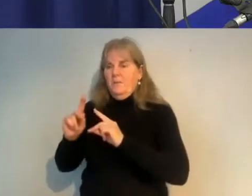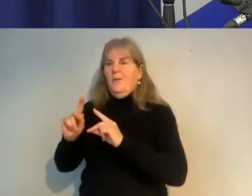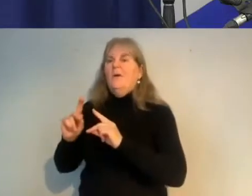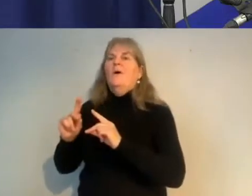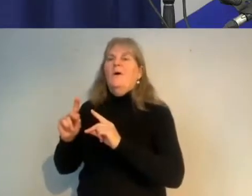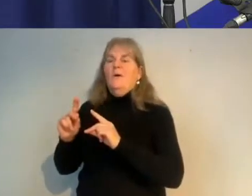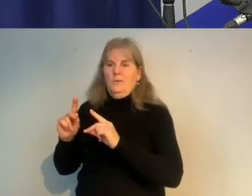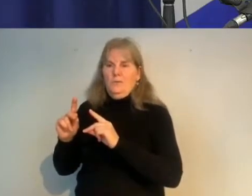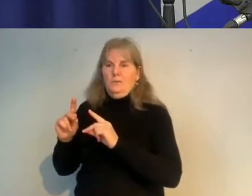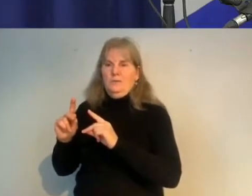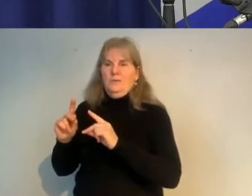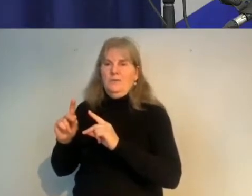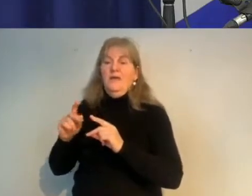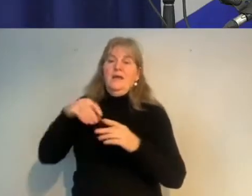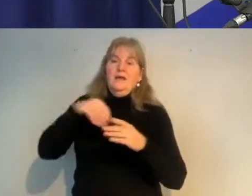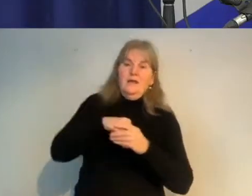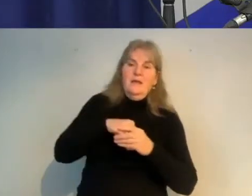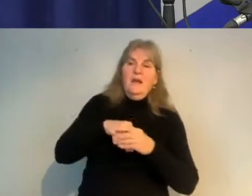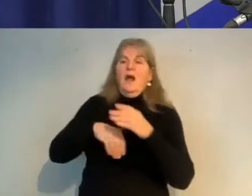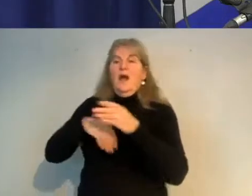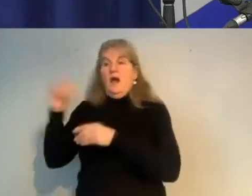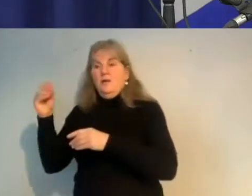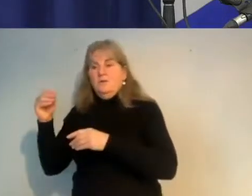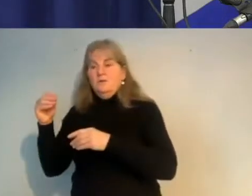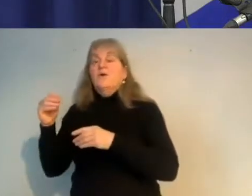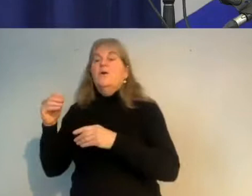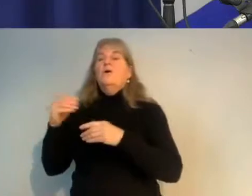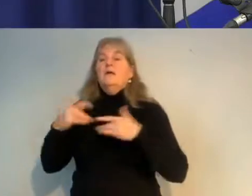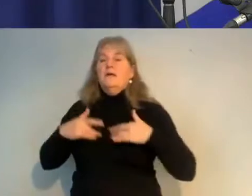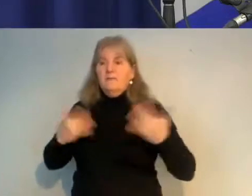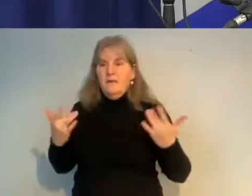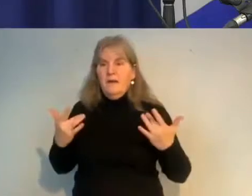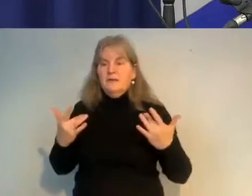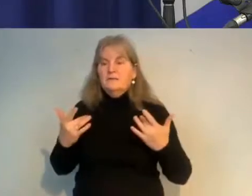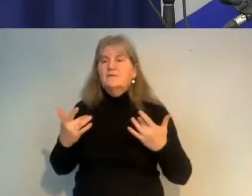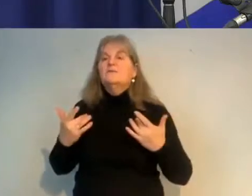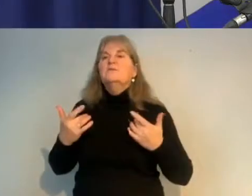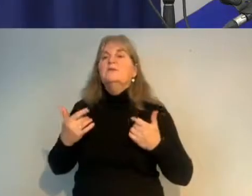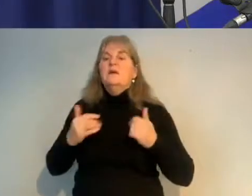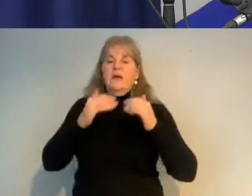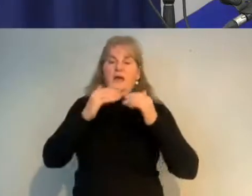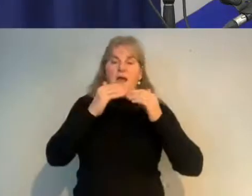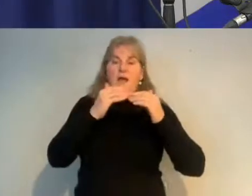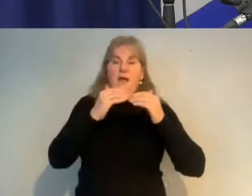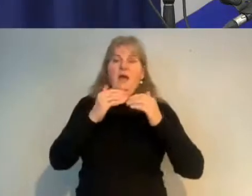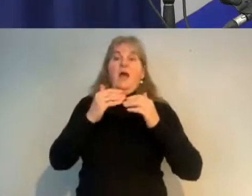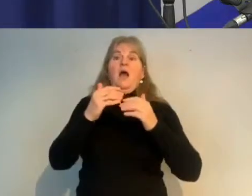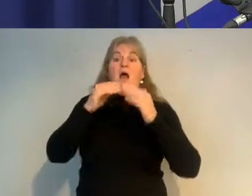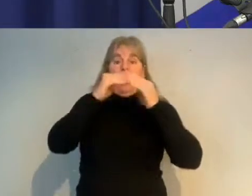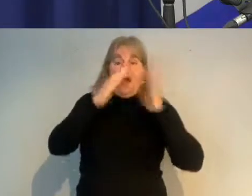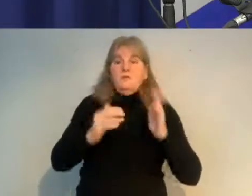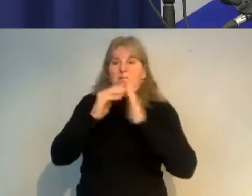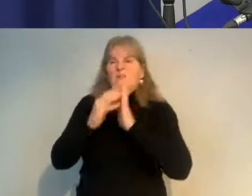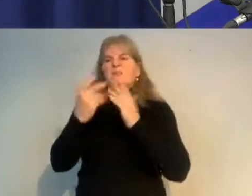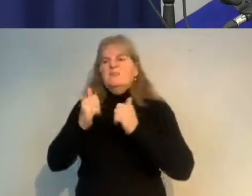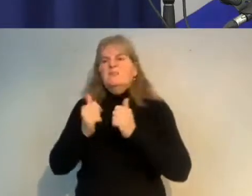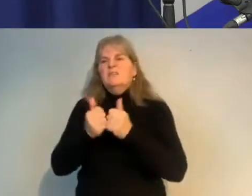outdoor organized gatherings, physical distancing between households is strongly recommended.